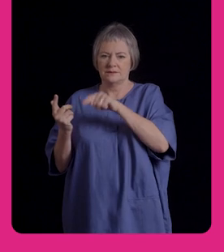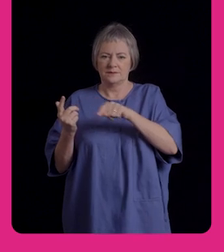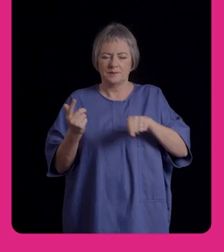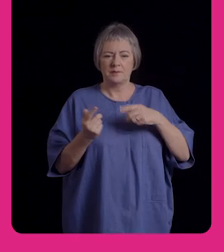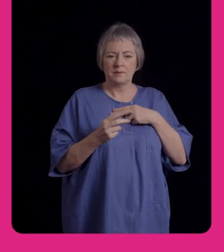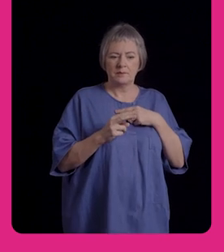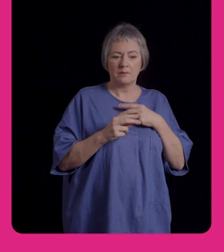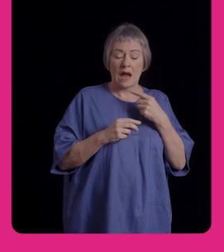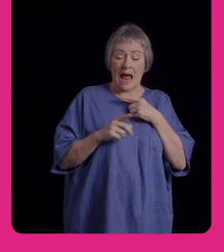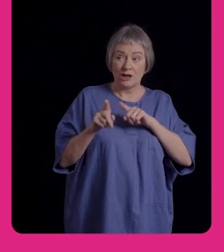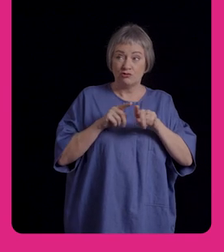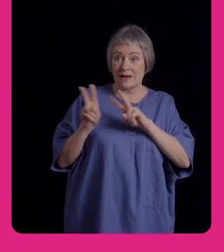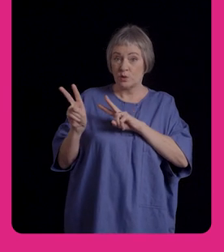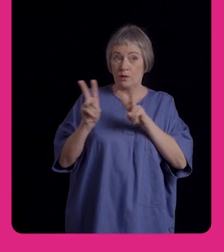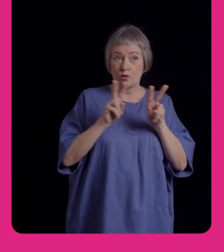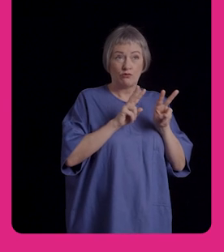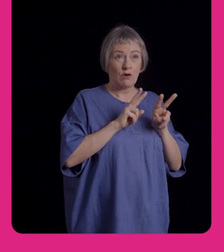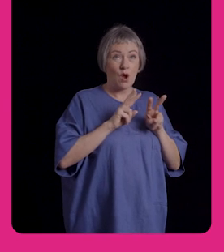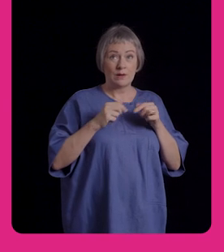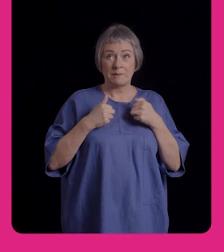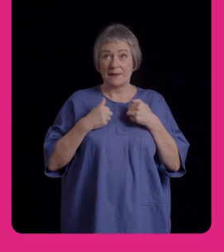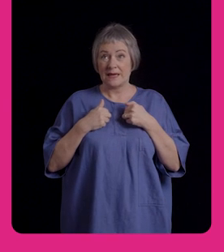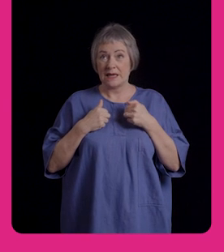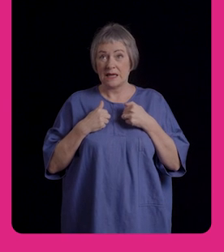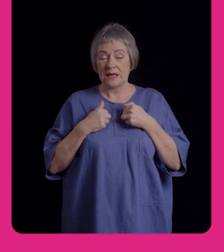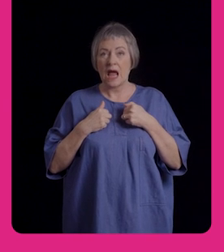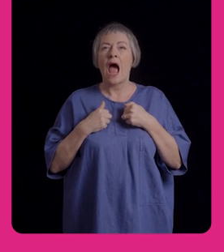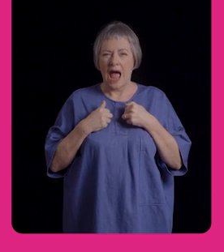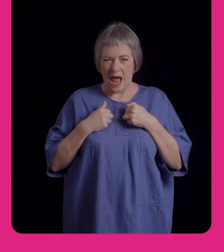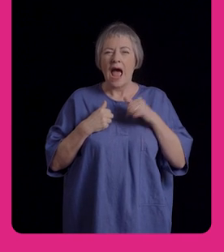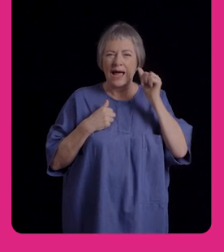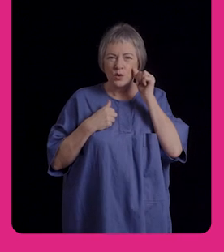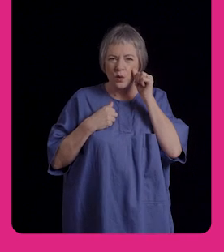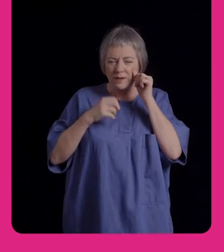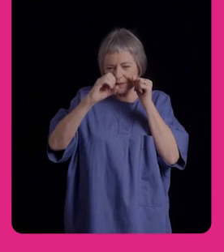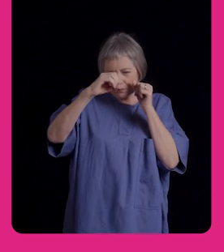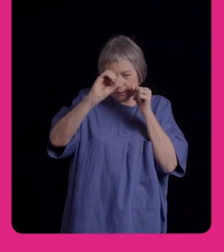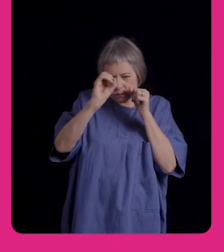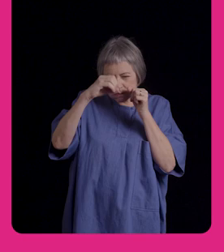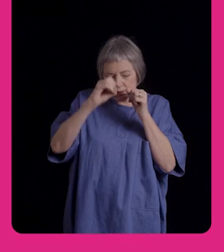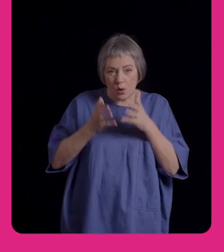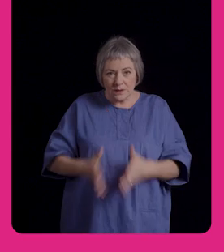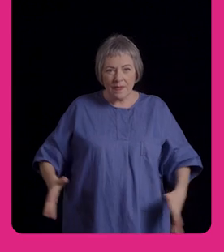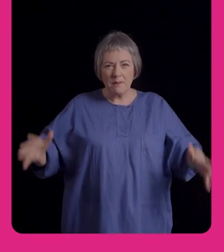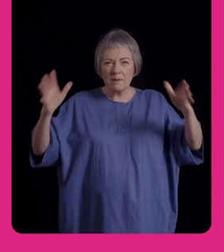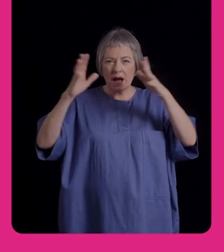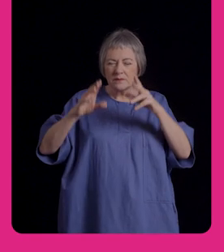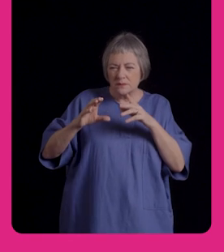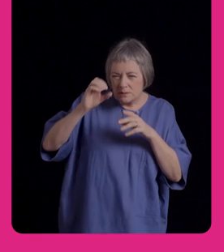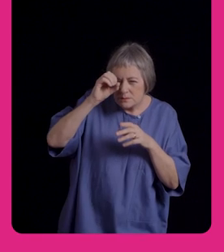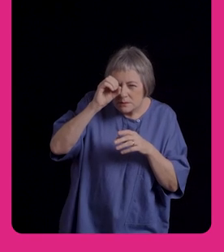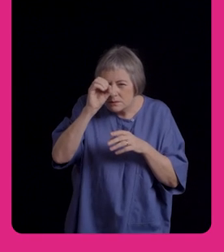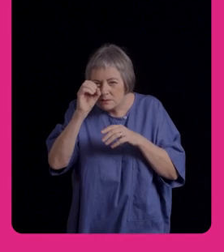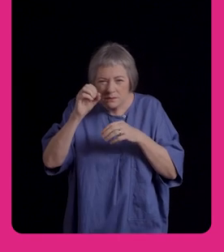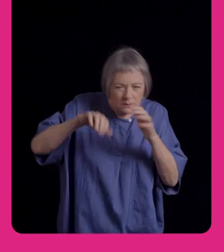And I look around, I try to look around me because I know that there are some knot holes in the barrel because I noticed that before. So I try